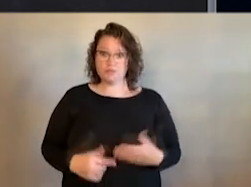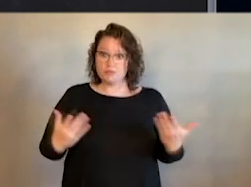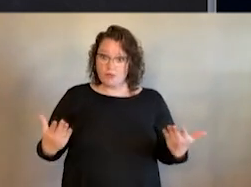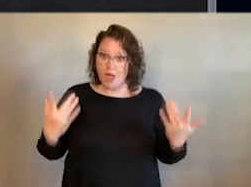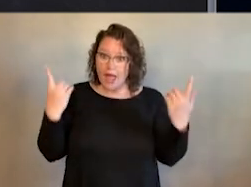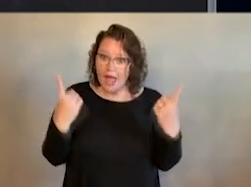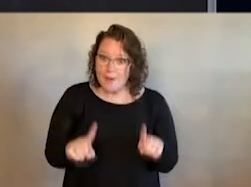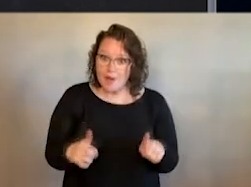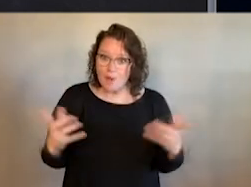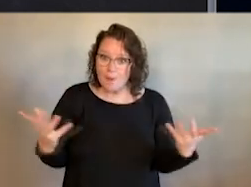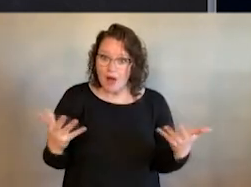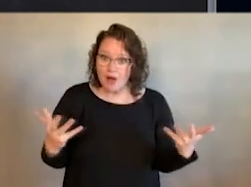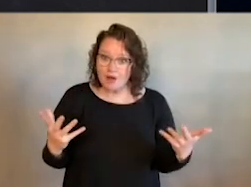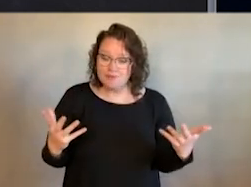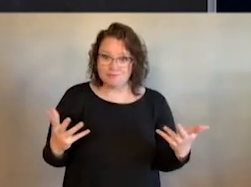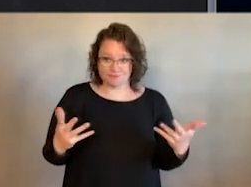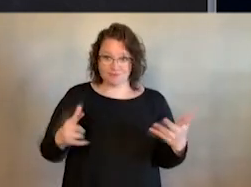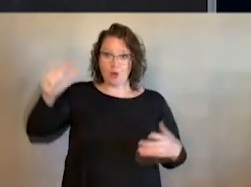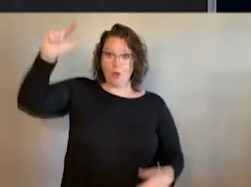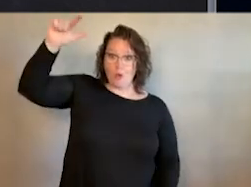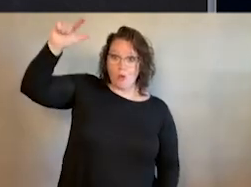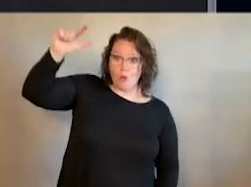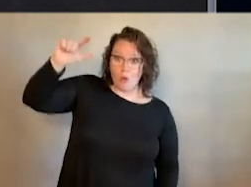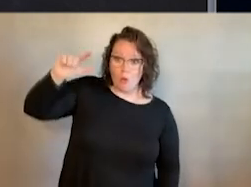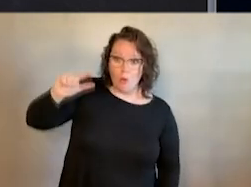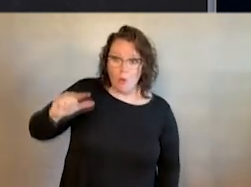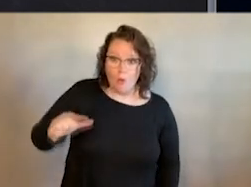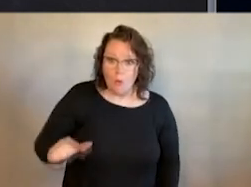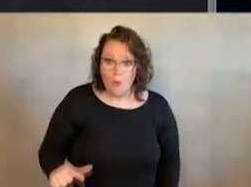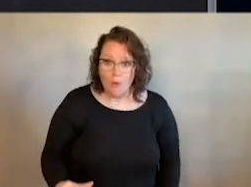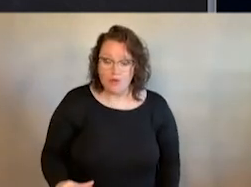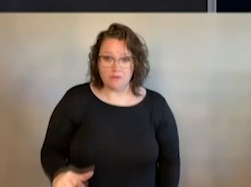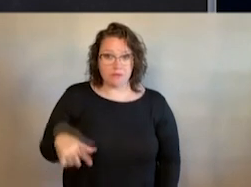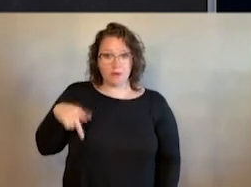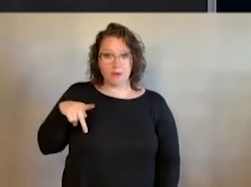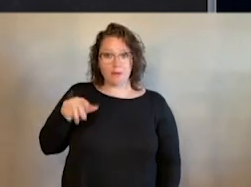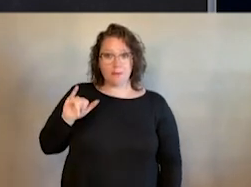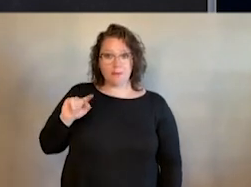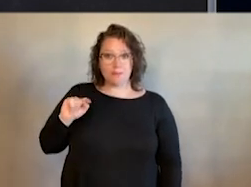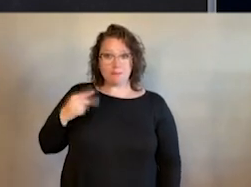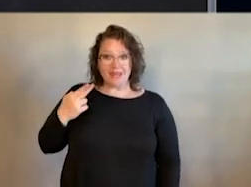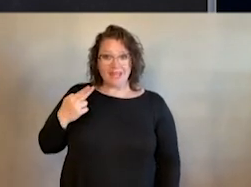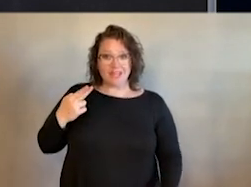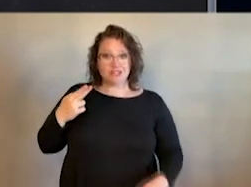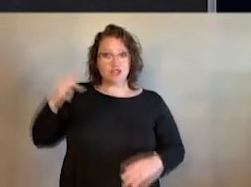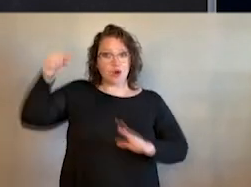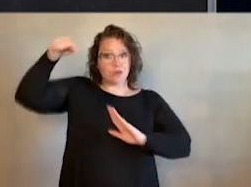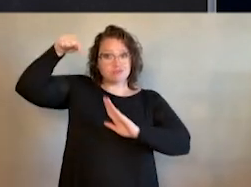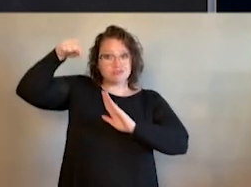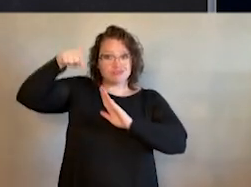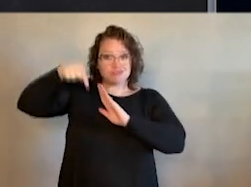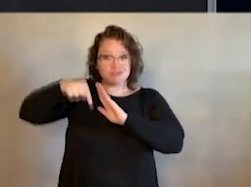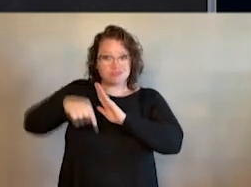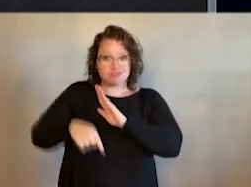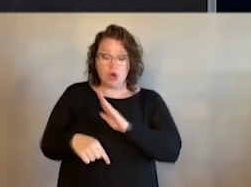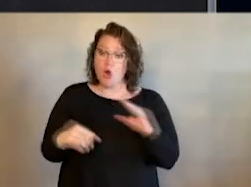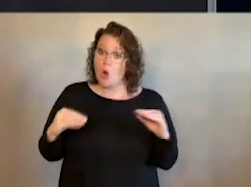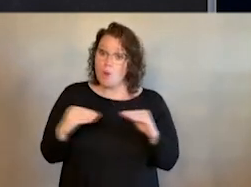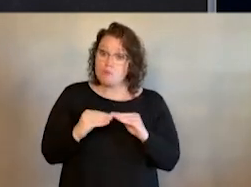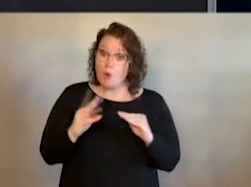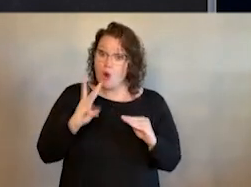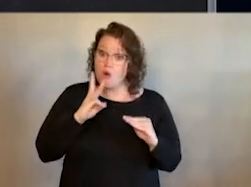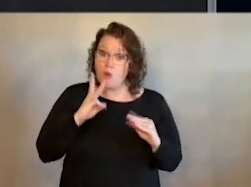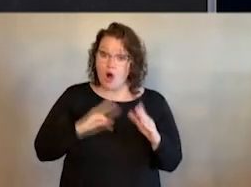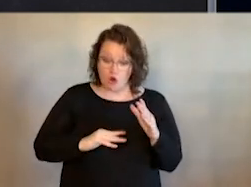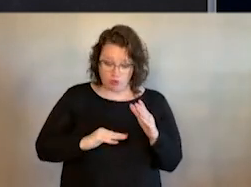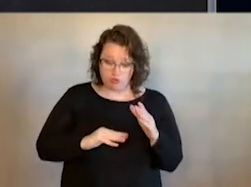What happened? It got lower. Yes, the pitch went down. More water filled the space, so the vibration slowed